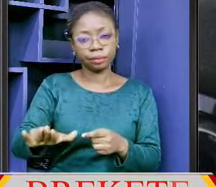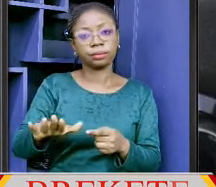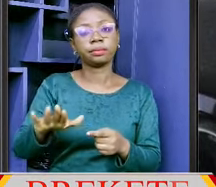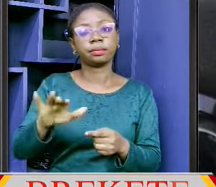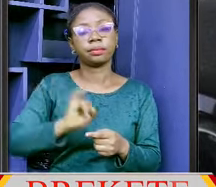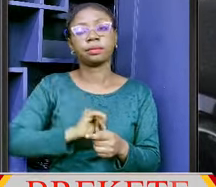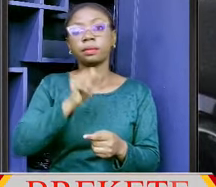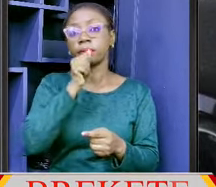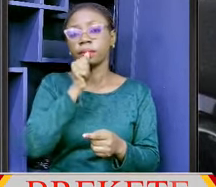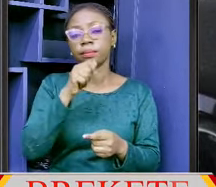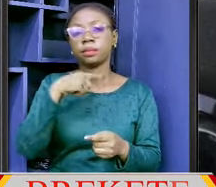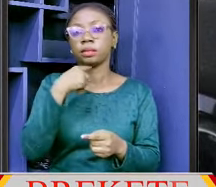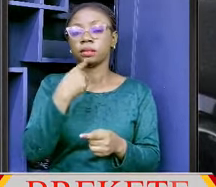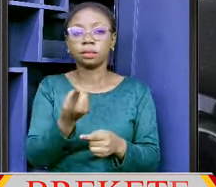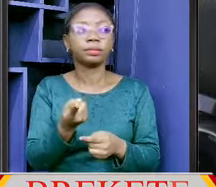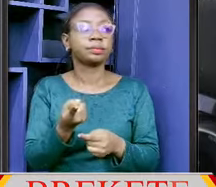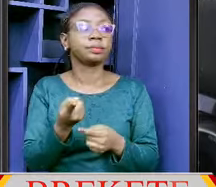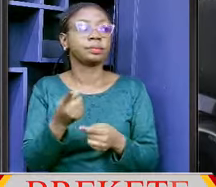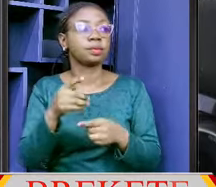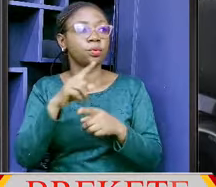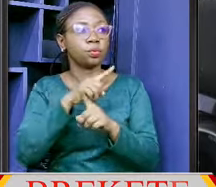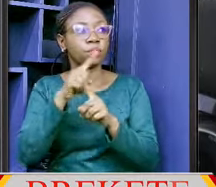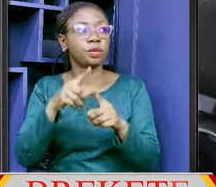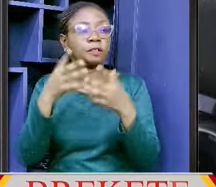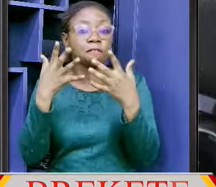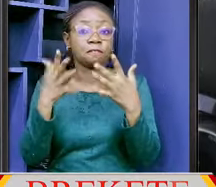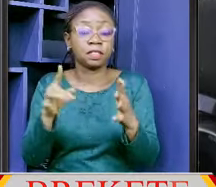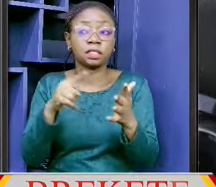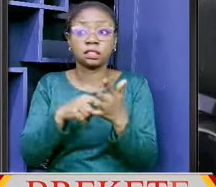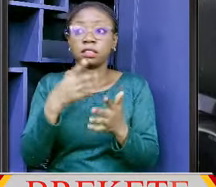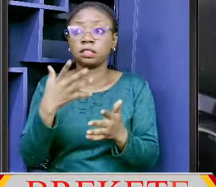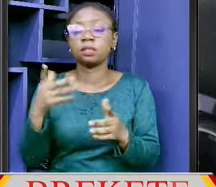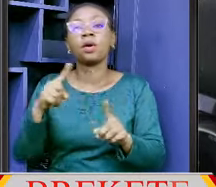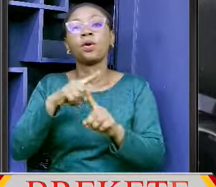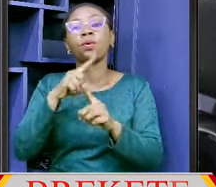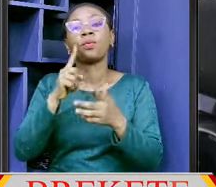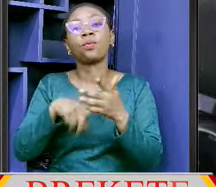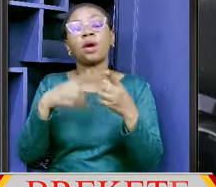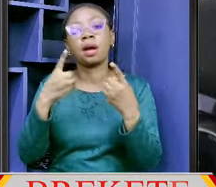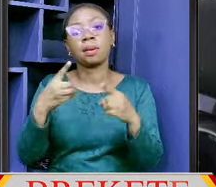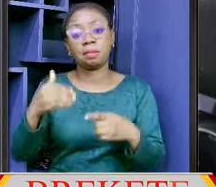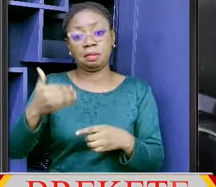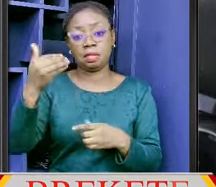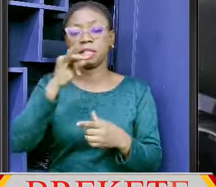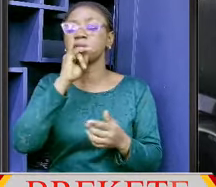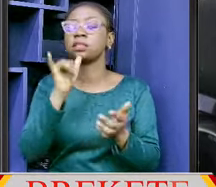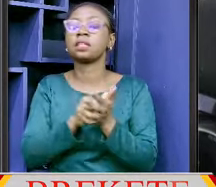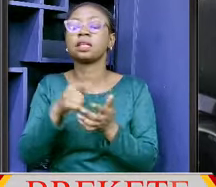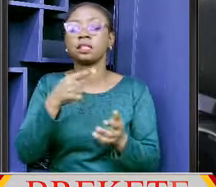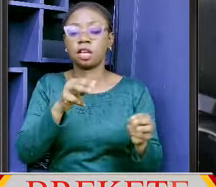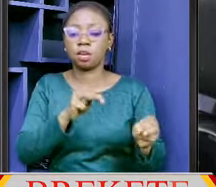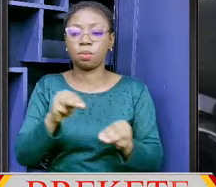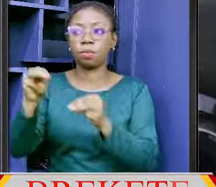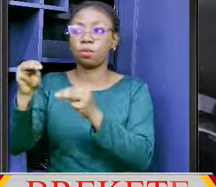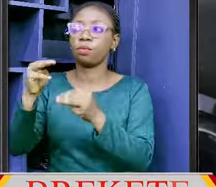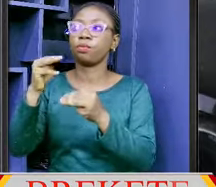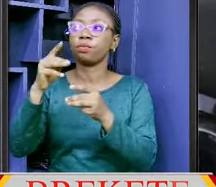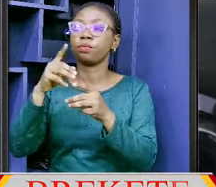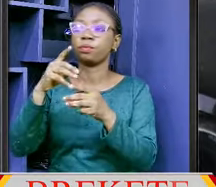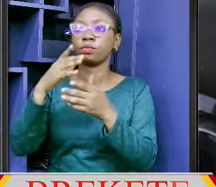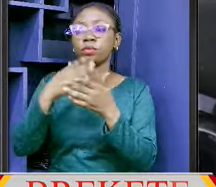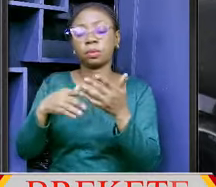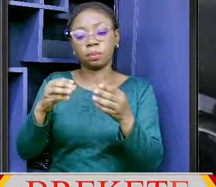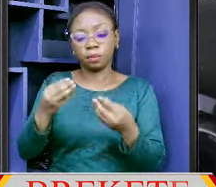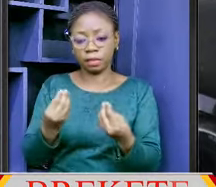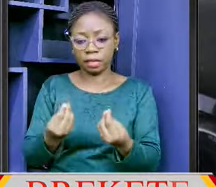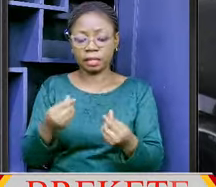I'm telling you, sir. So when they finish this thing, okay, what happened next is that we say, okay, they move from land, they